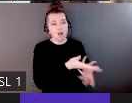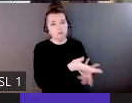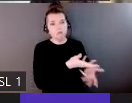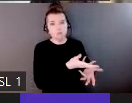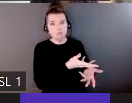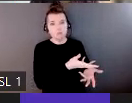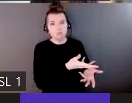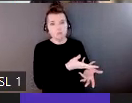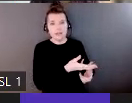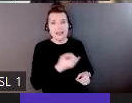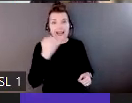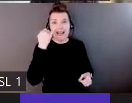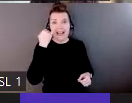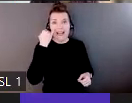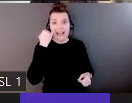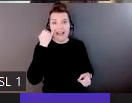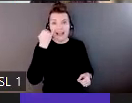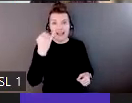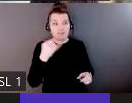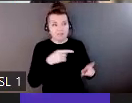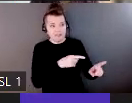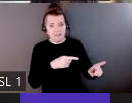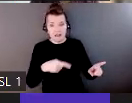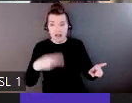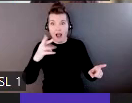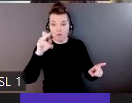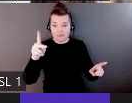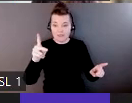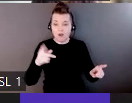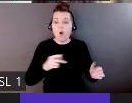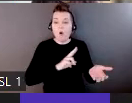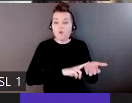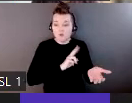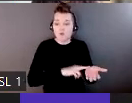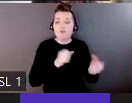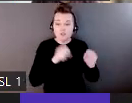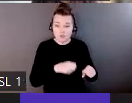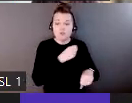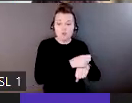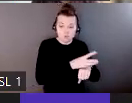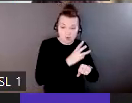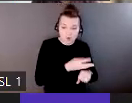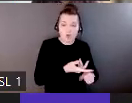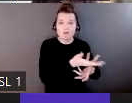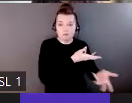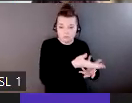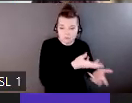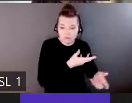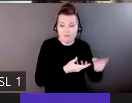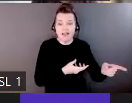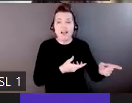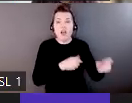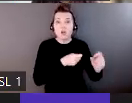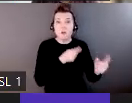you if it puts you at risk. We assess that. Could we meet you at the mall, which we've done in the past? Even better, could I meet you at the doctor's office because you made